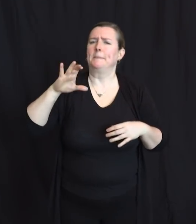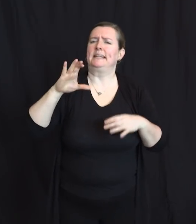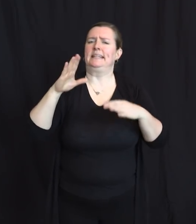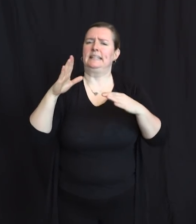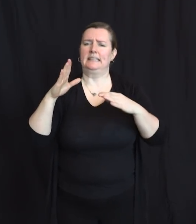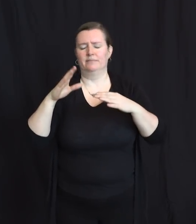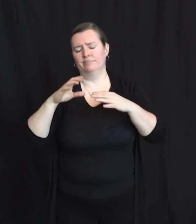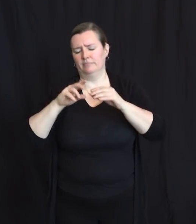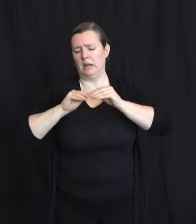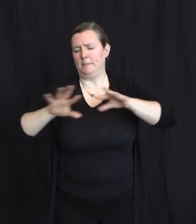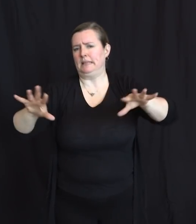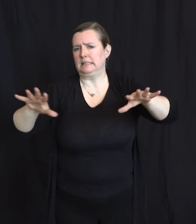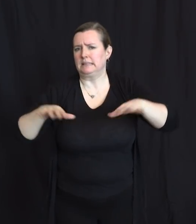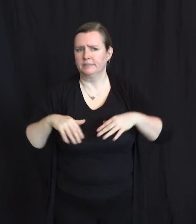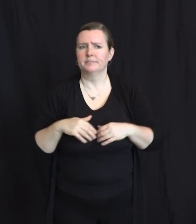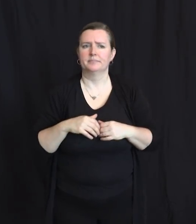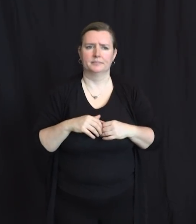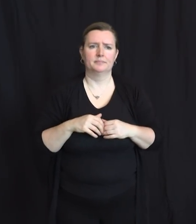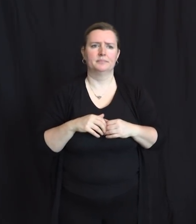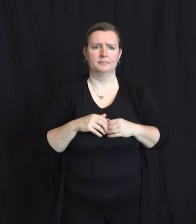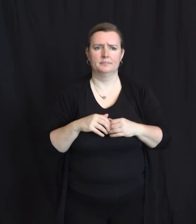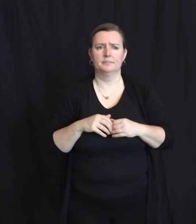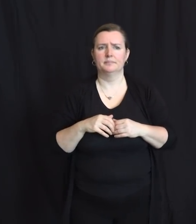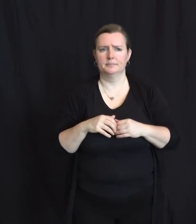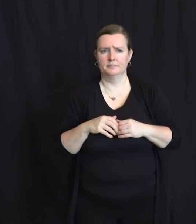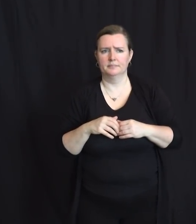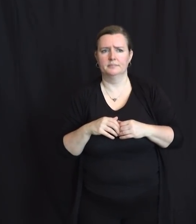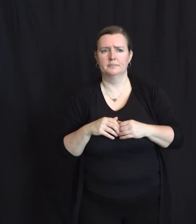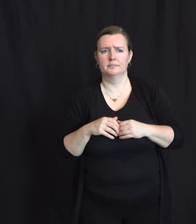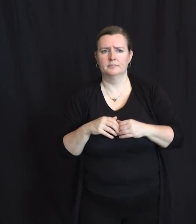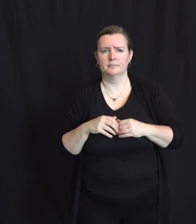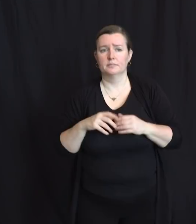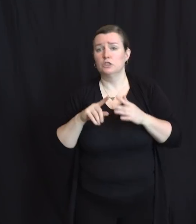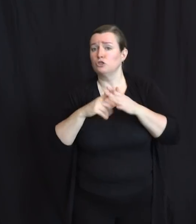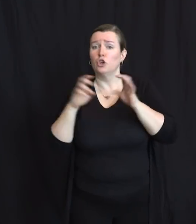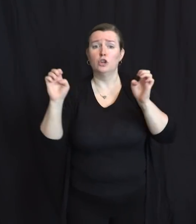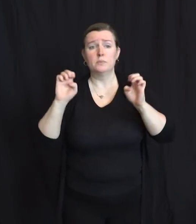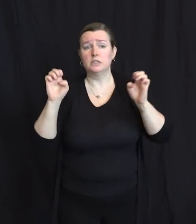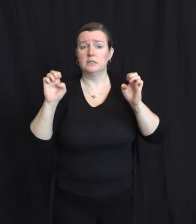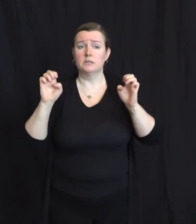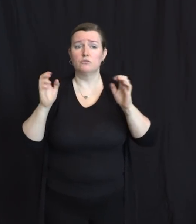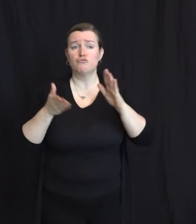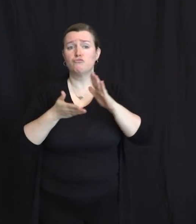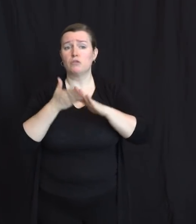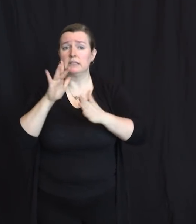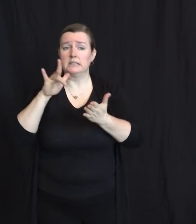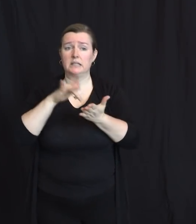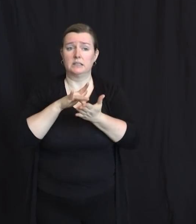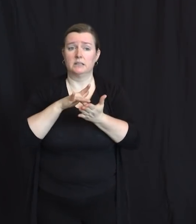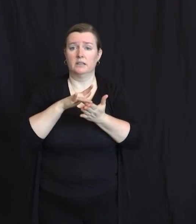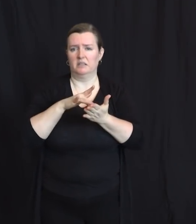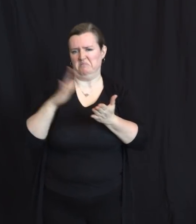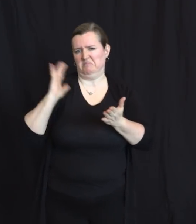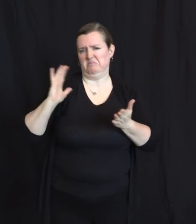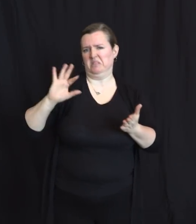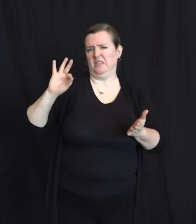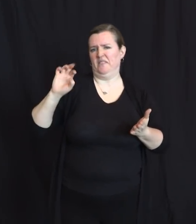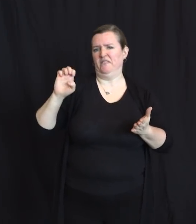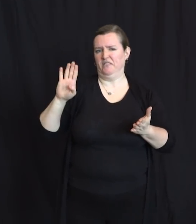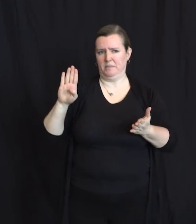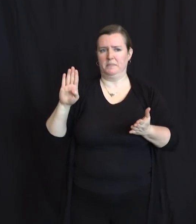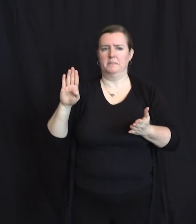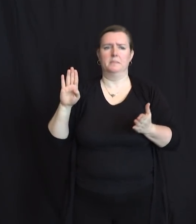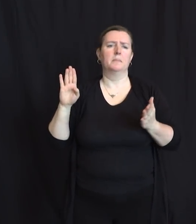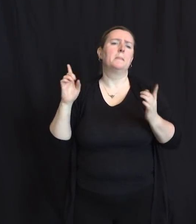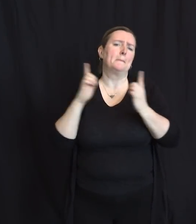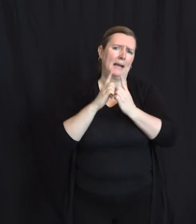We invoked our Emergency Operations Center in late February, meeting weekly and then daily to make coordinated decisions